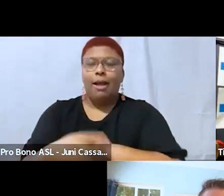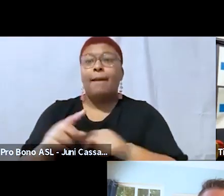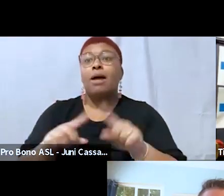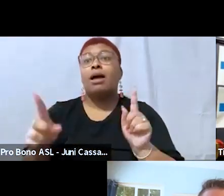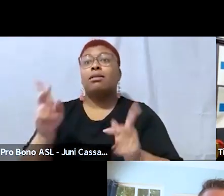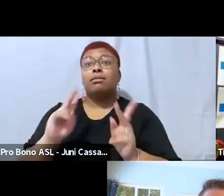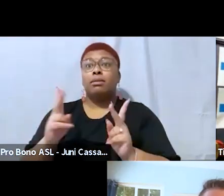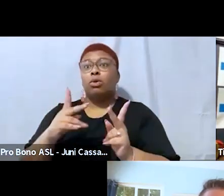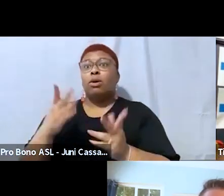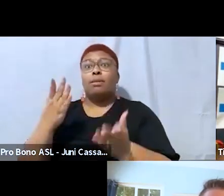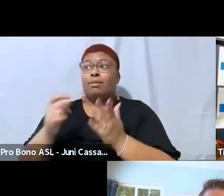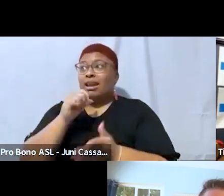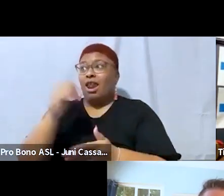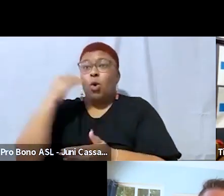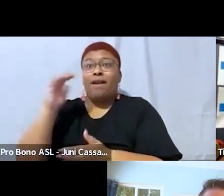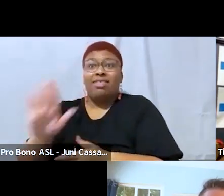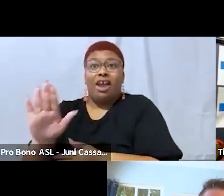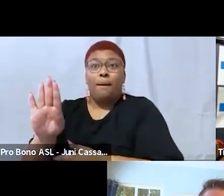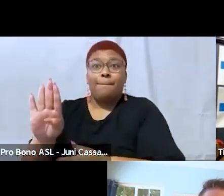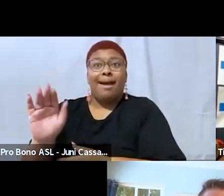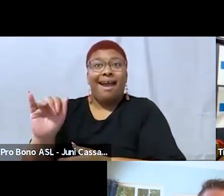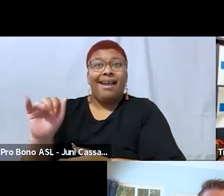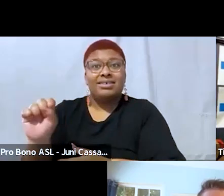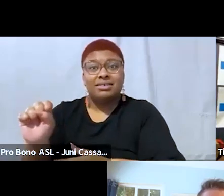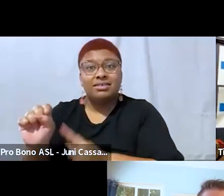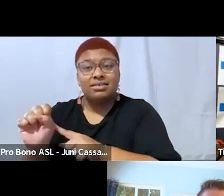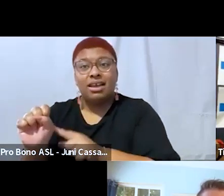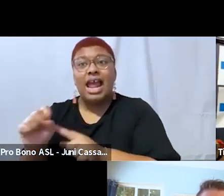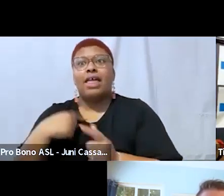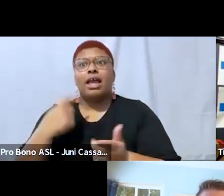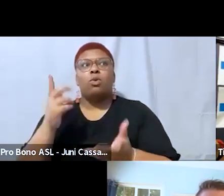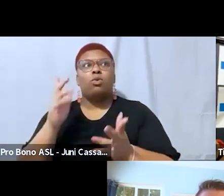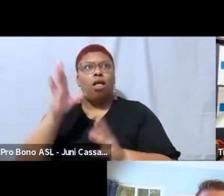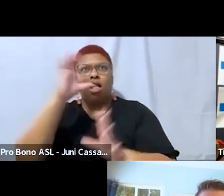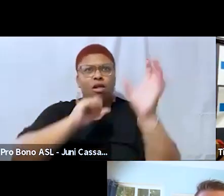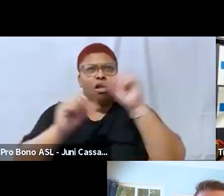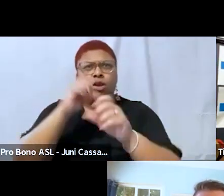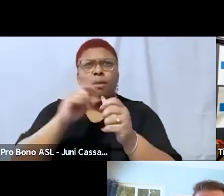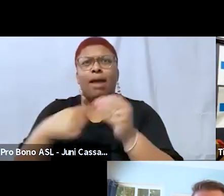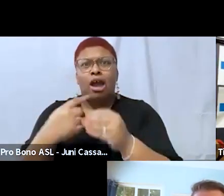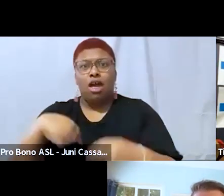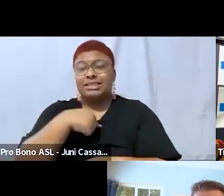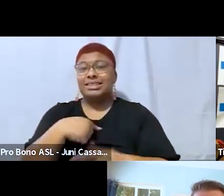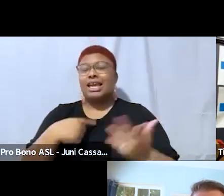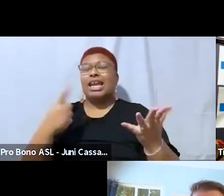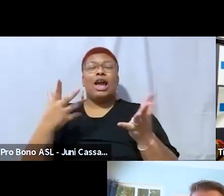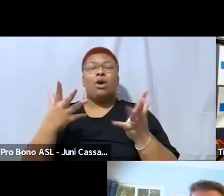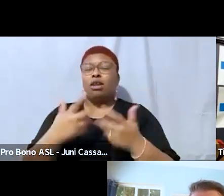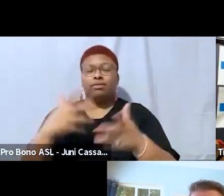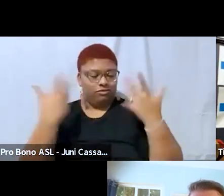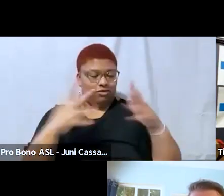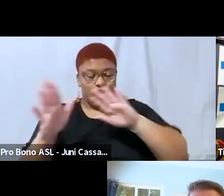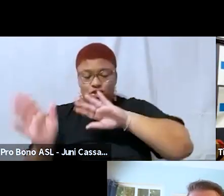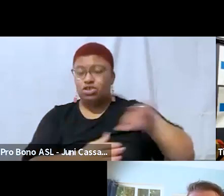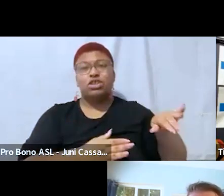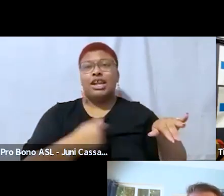aware of that just make these assumptions about us and i want to get past that because i want to get us working and i want us to get